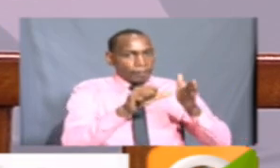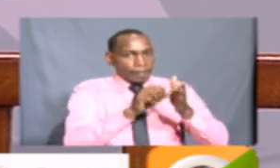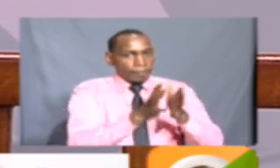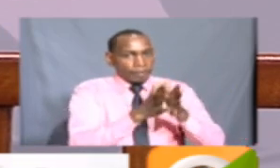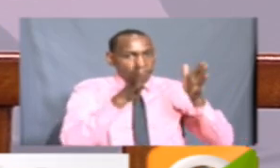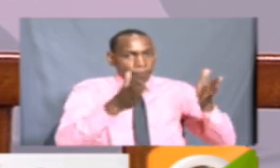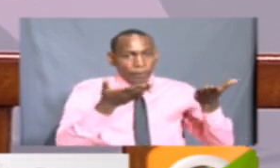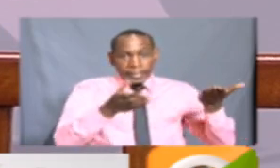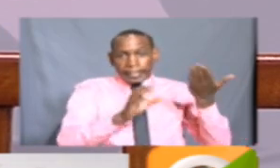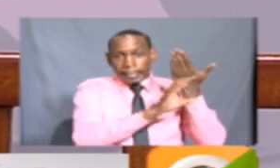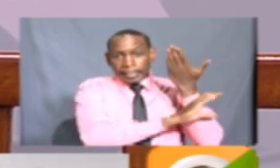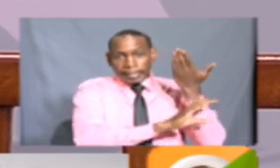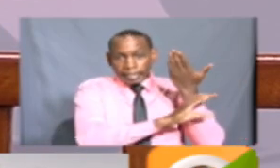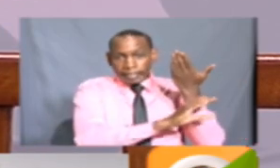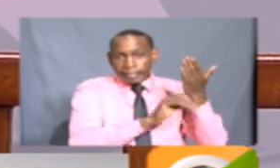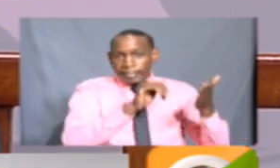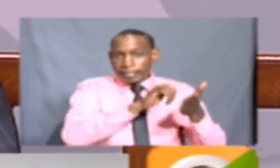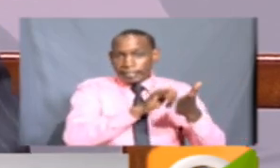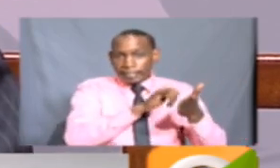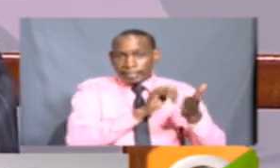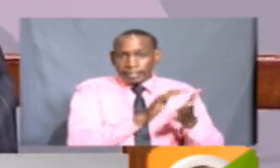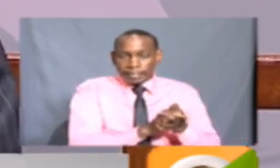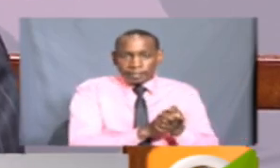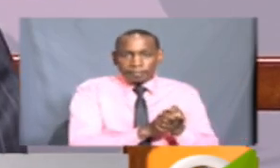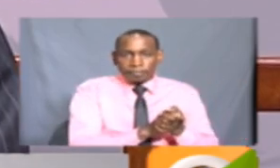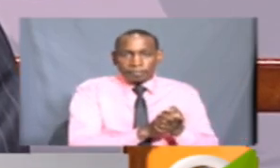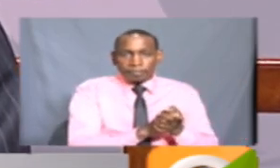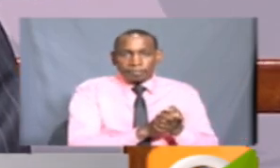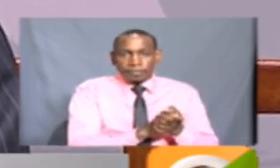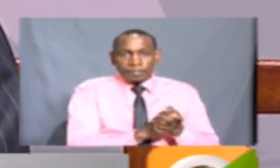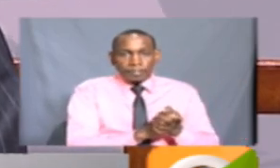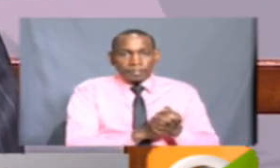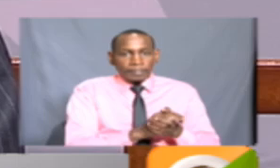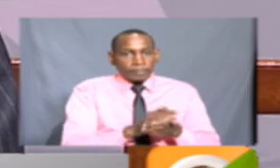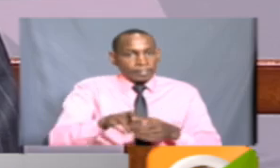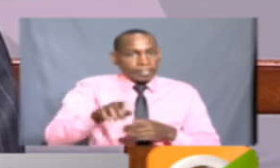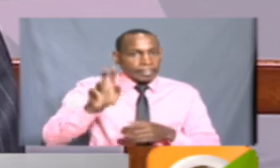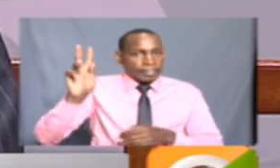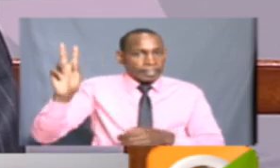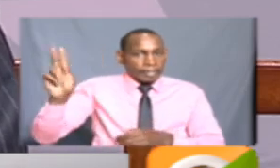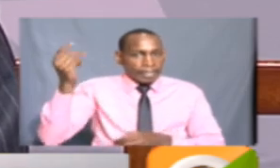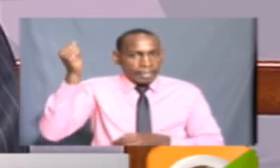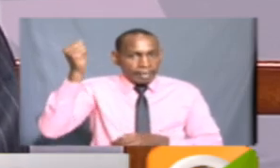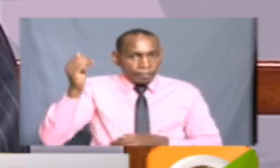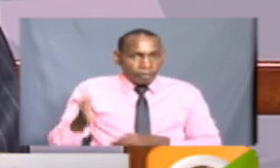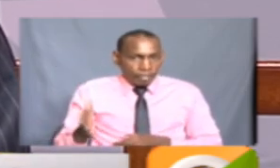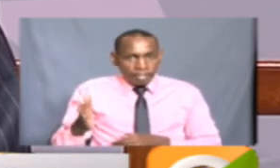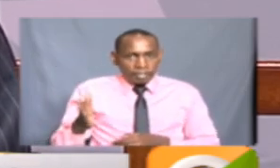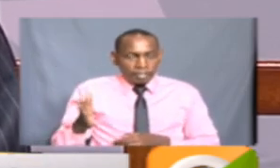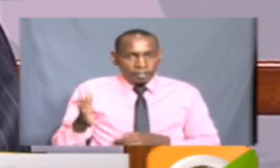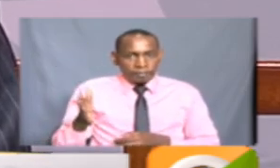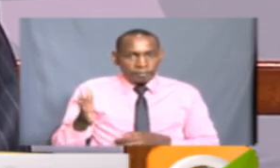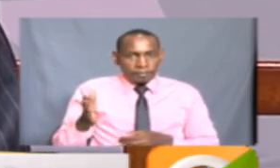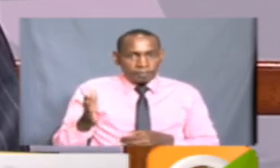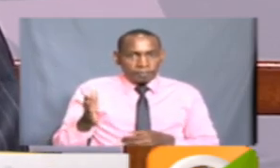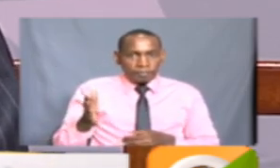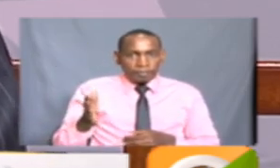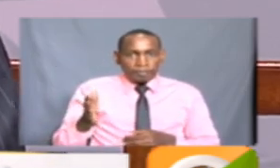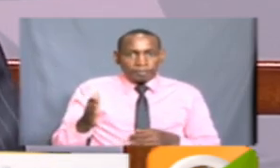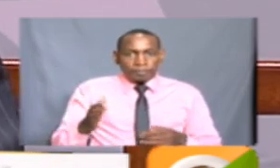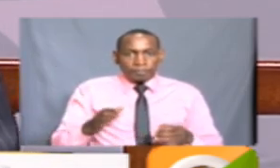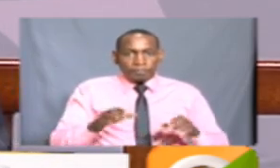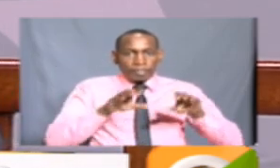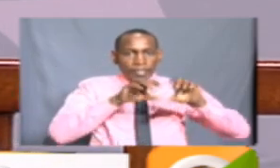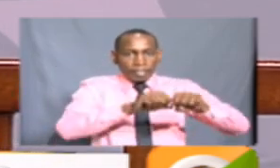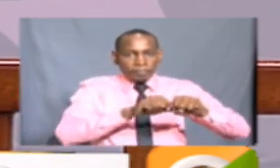this country is the contempt with which the Kenyan politician holds the Kenyan electorate. Yeah.